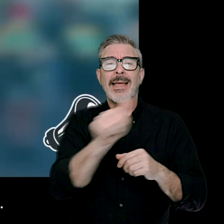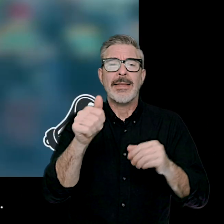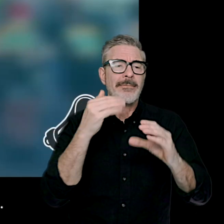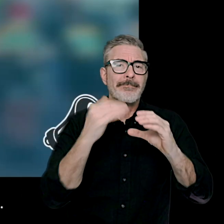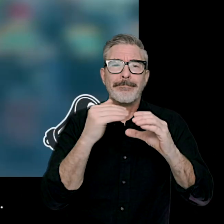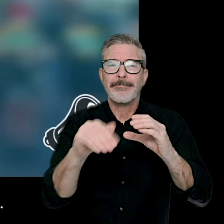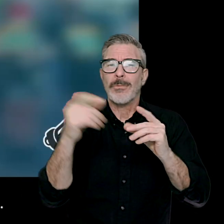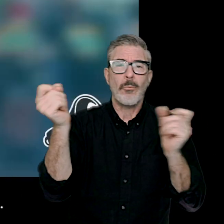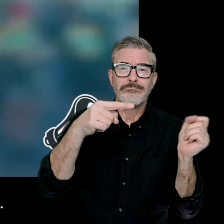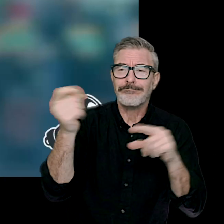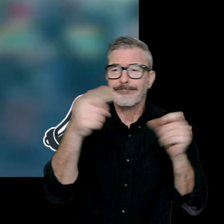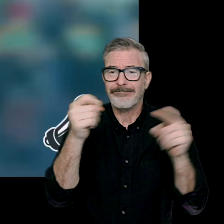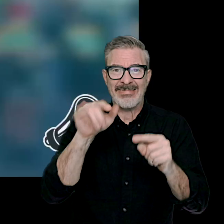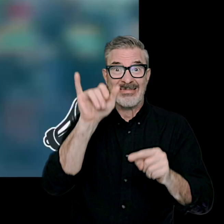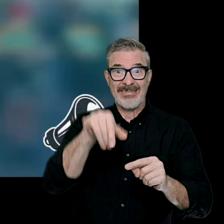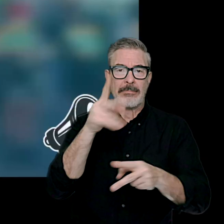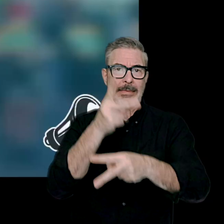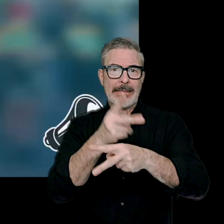were requesting vacation.